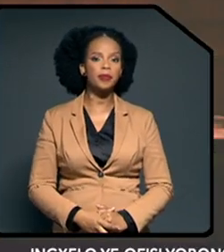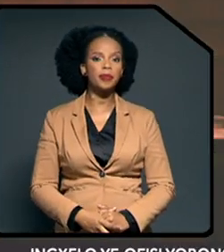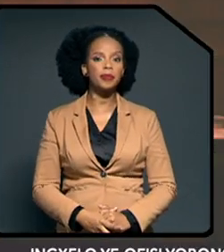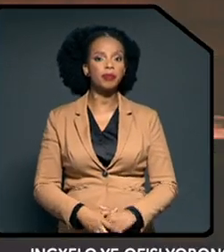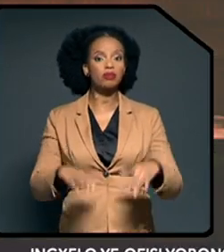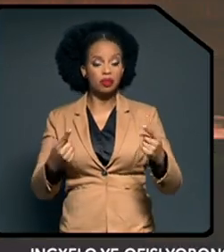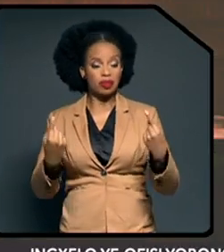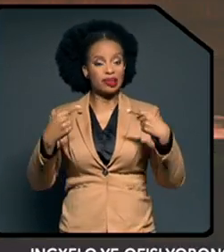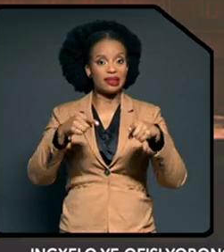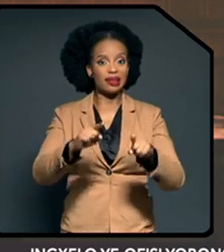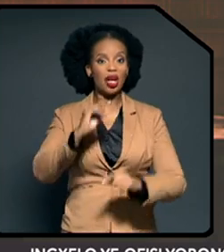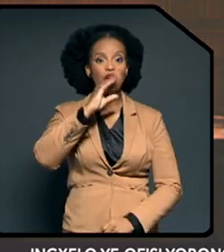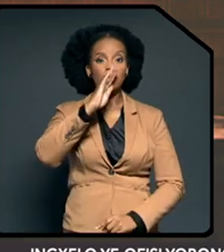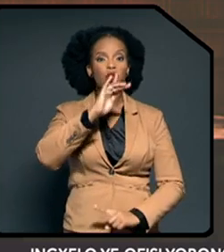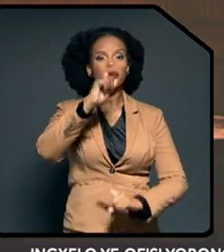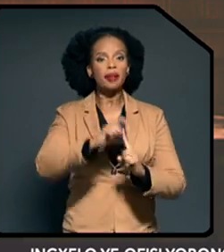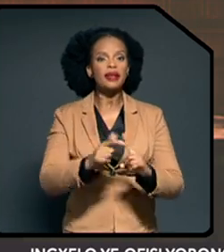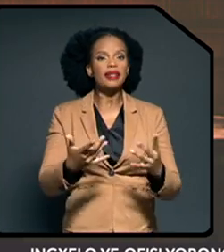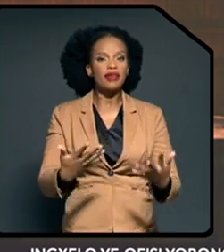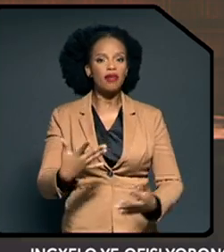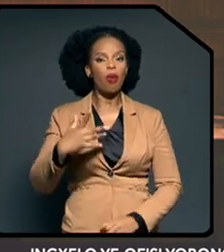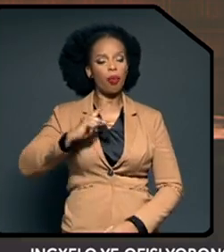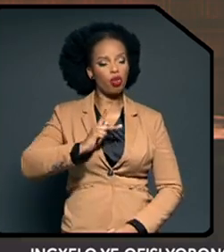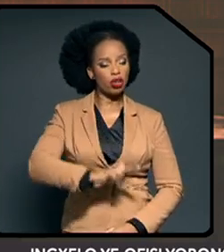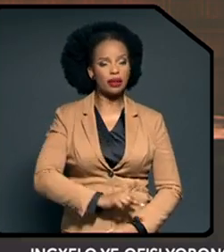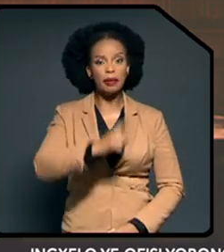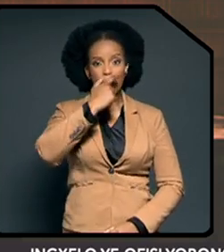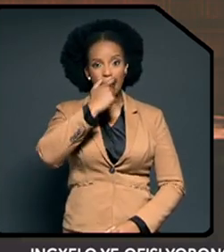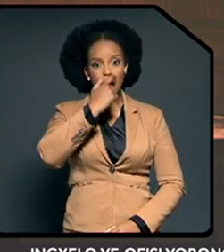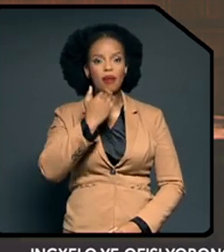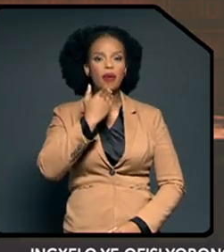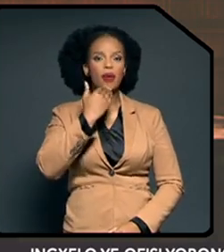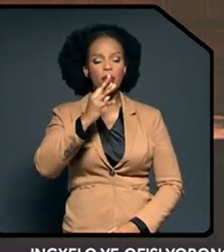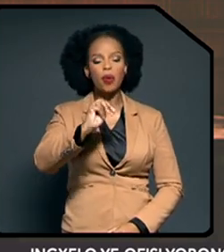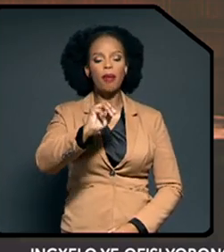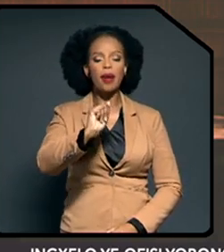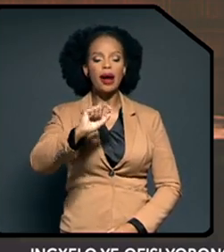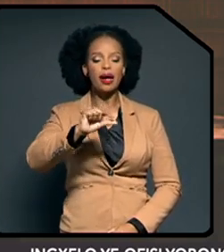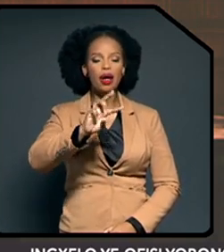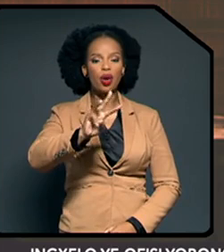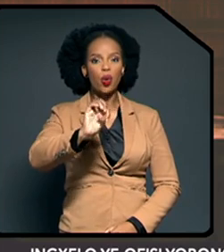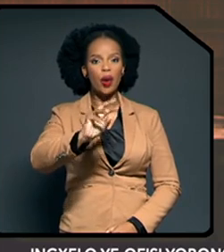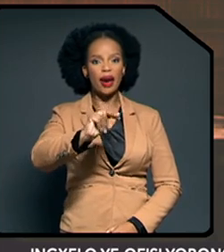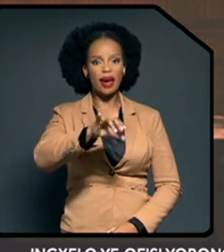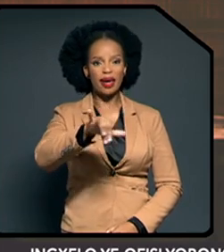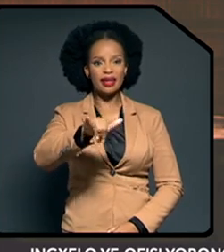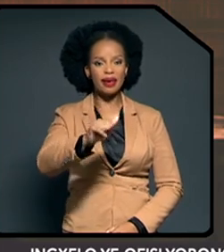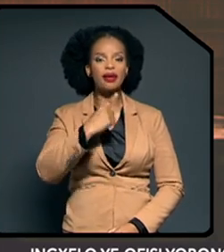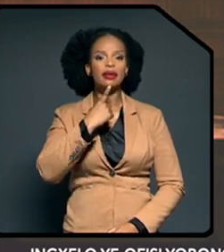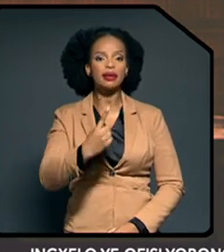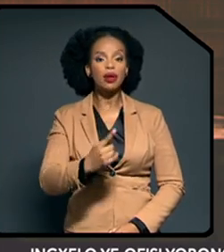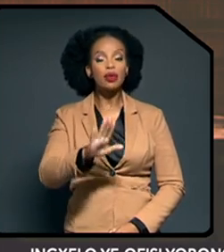Ngaxeshanye isithethi sikamongameli Cyril Ramaphosa, umnumzana Vincent Magwenya sithi urhulumente ubeke